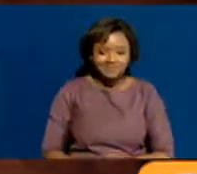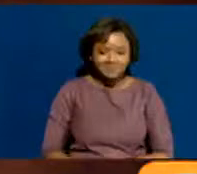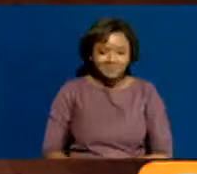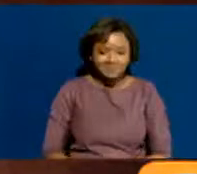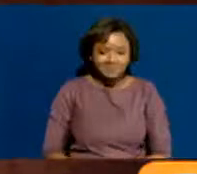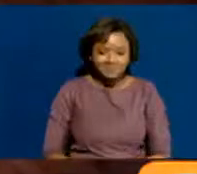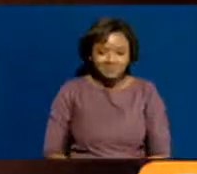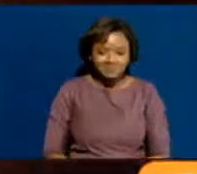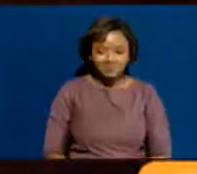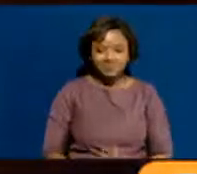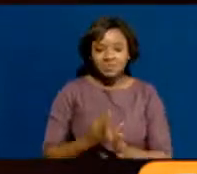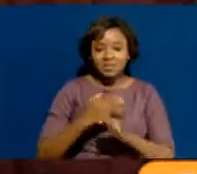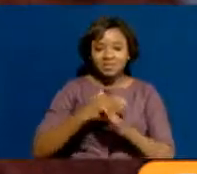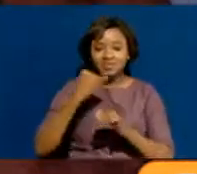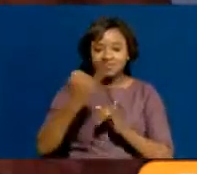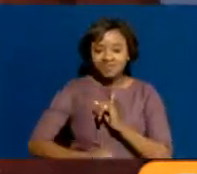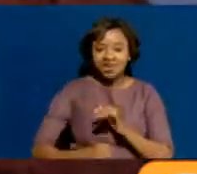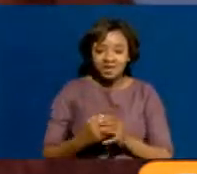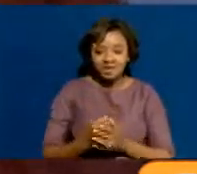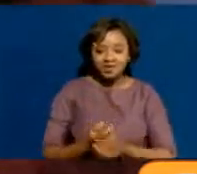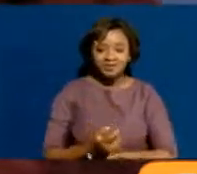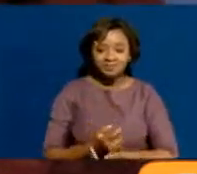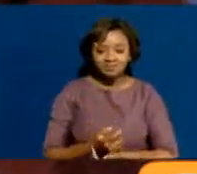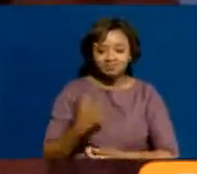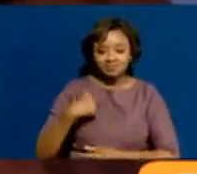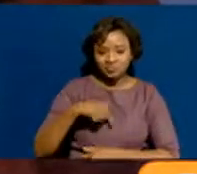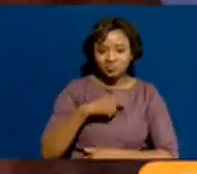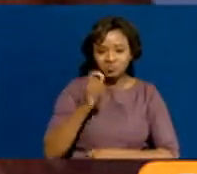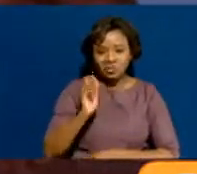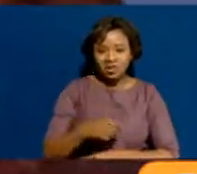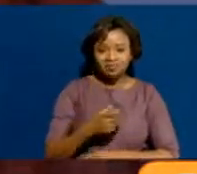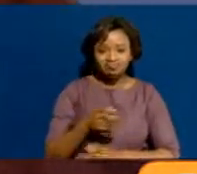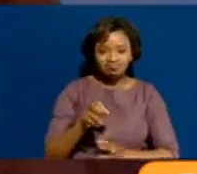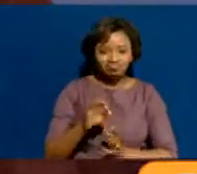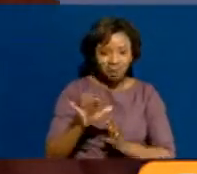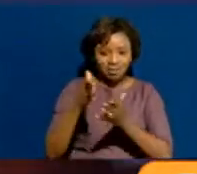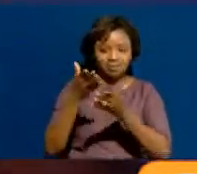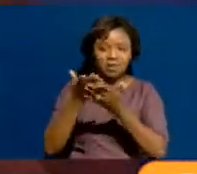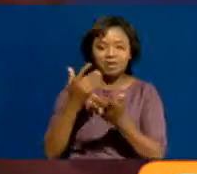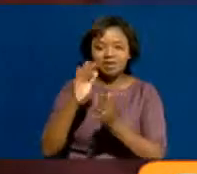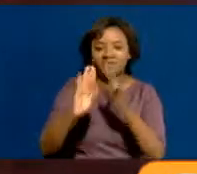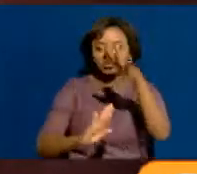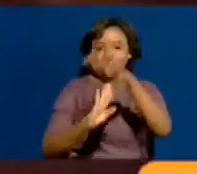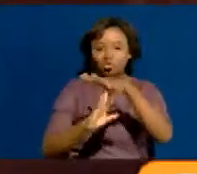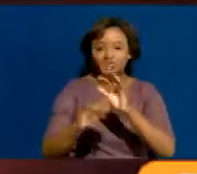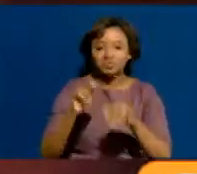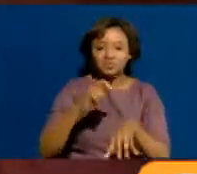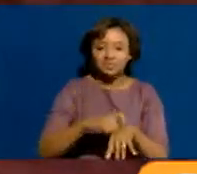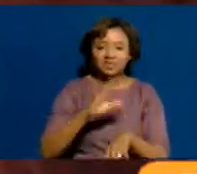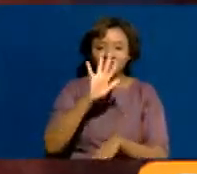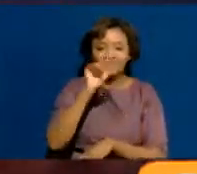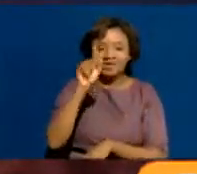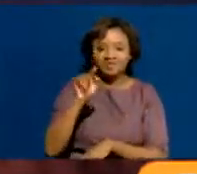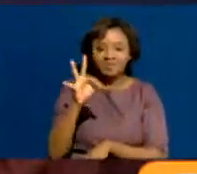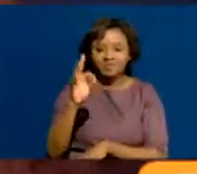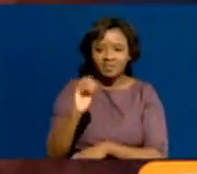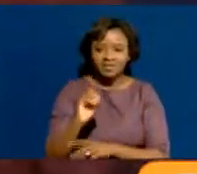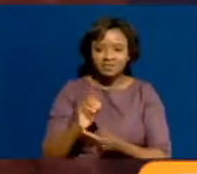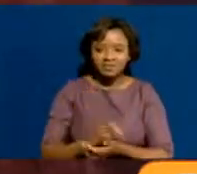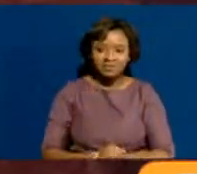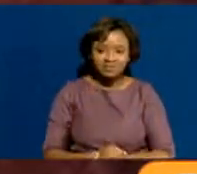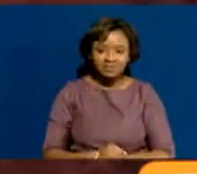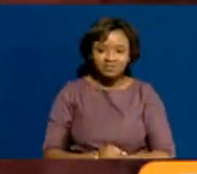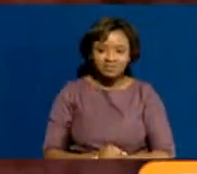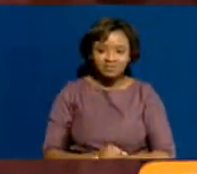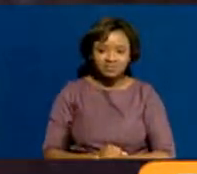What's happening? Finally, we make it to our destination at 5:30 a.m. Oh God, the topmost. The